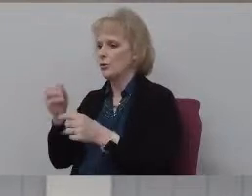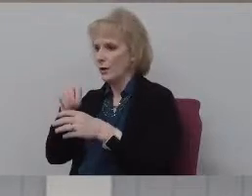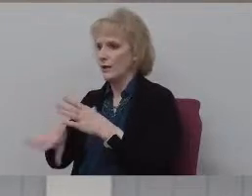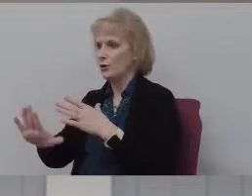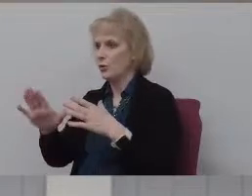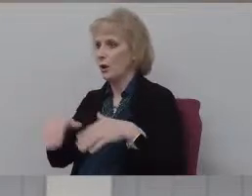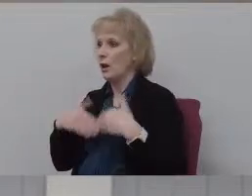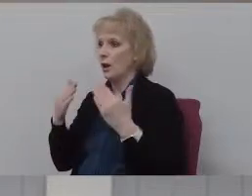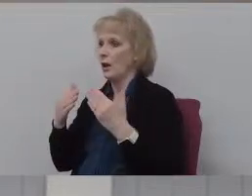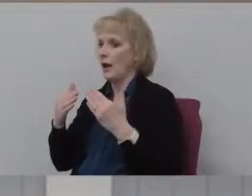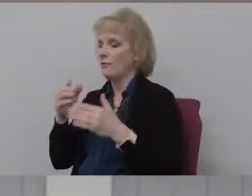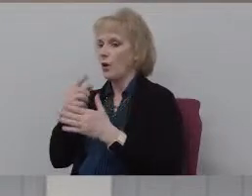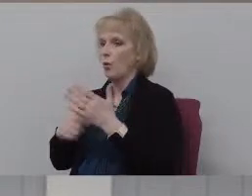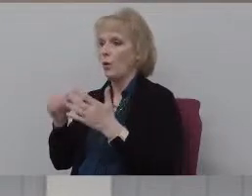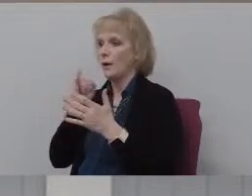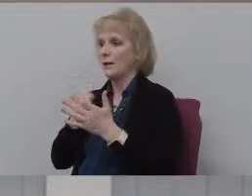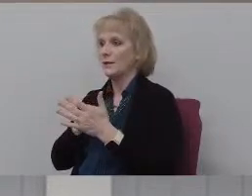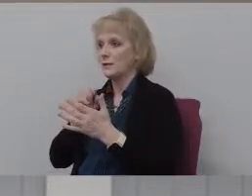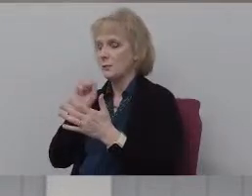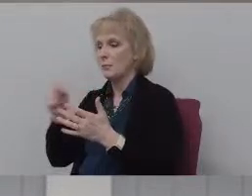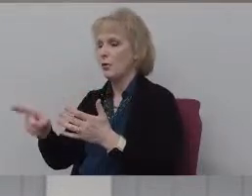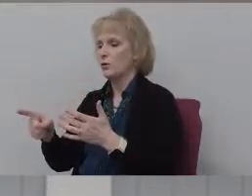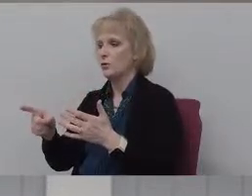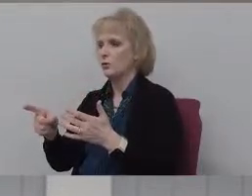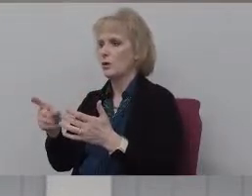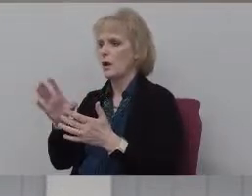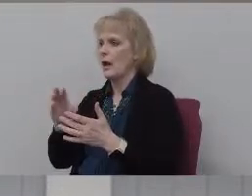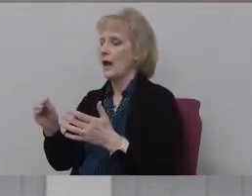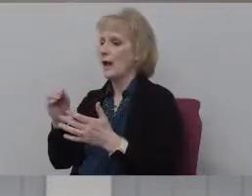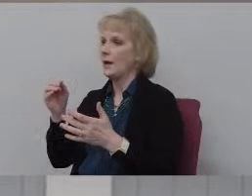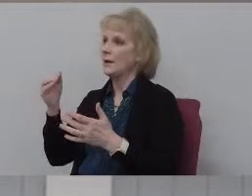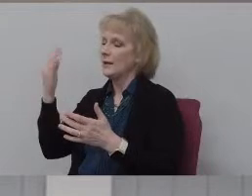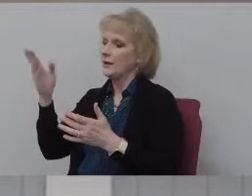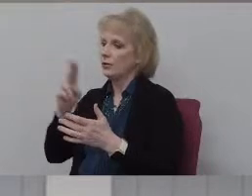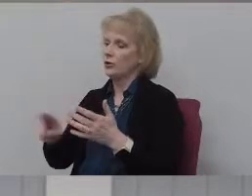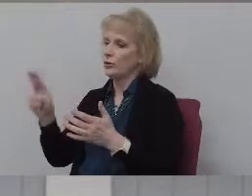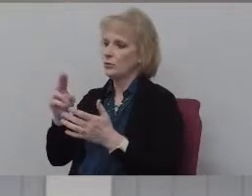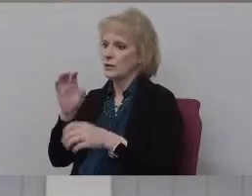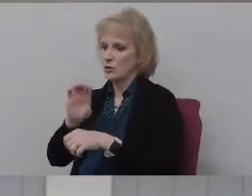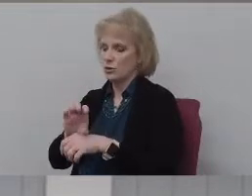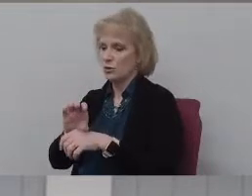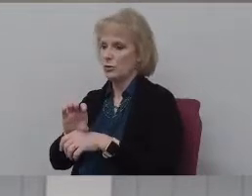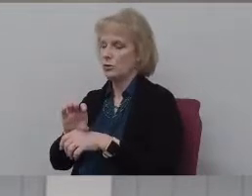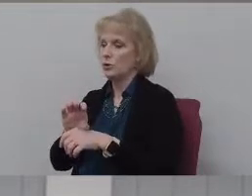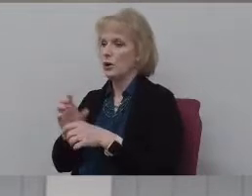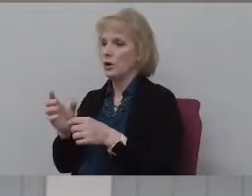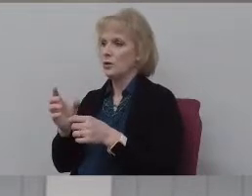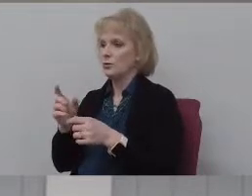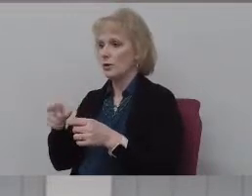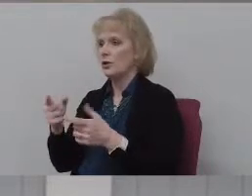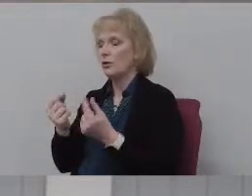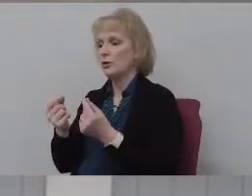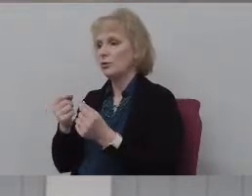life, and he'll use this church to help you to do what you are supposed to do, which is offer worship to him.